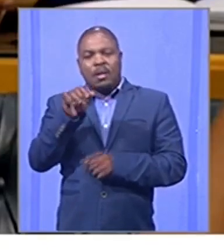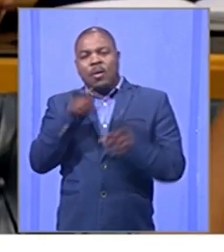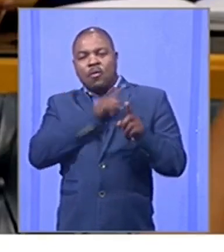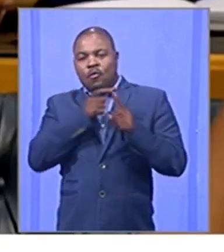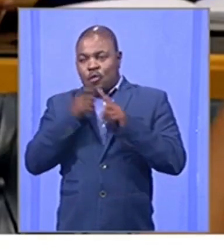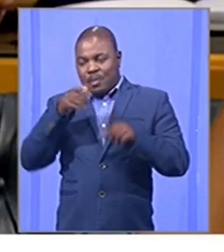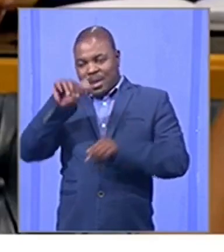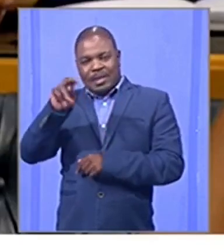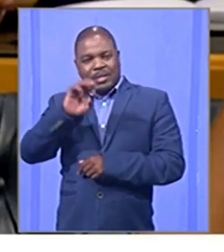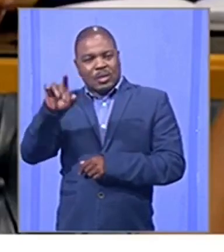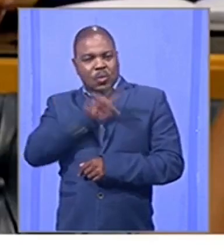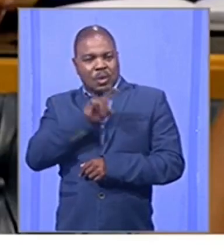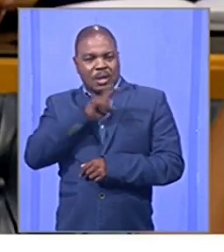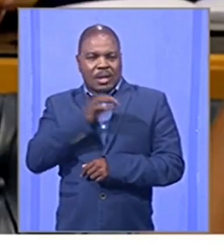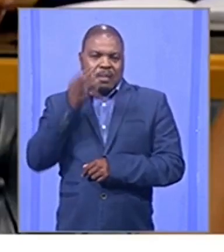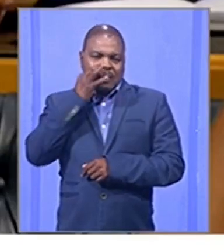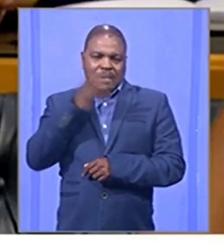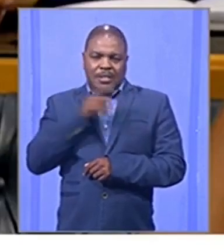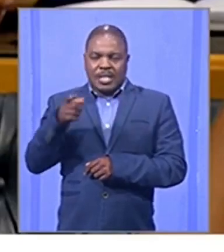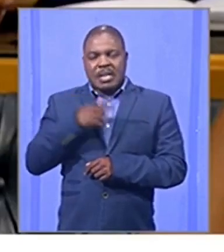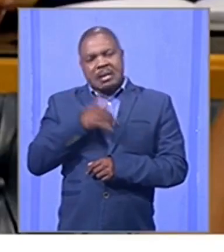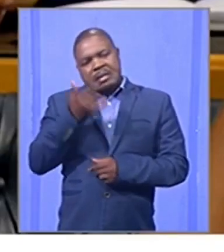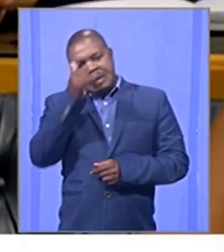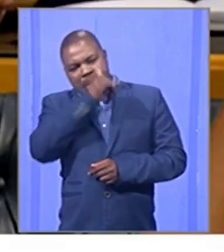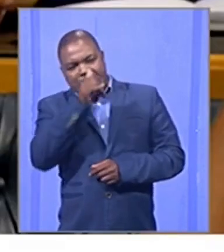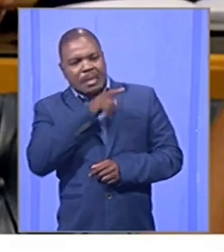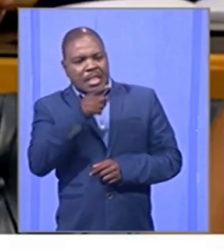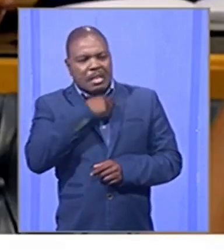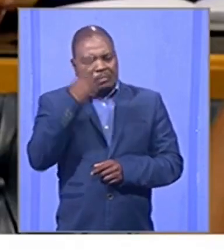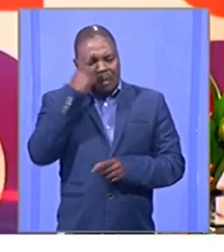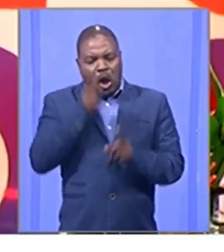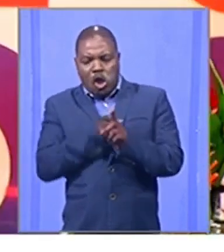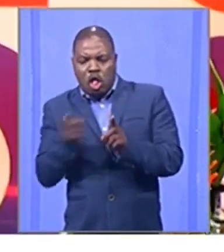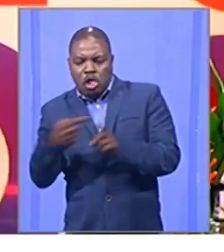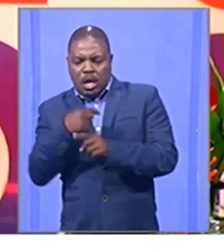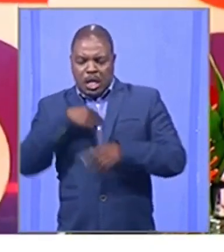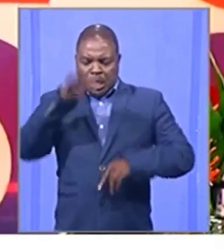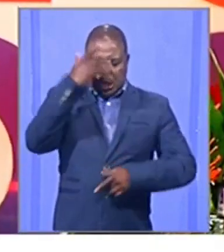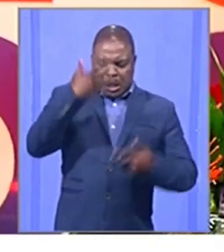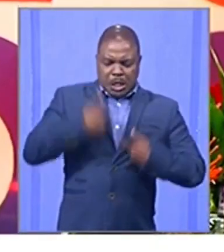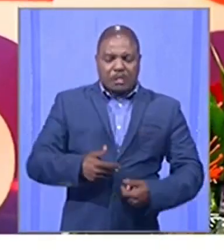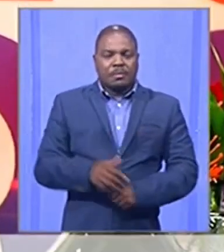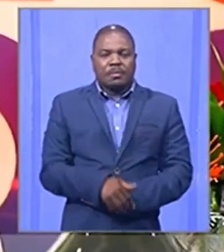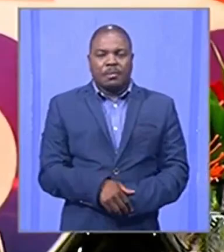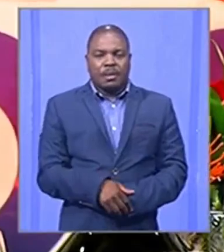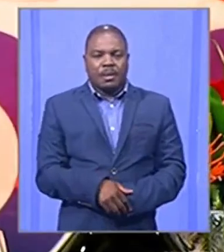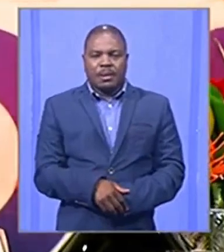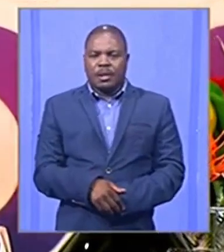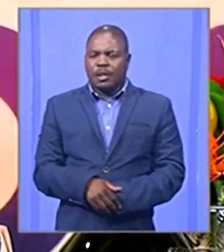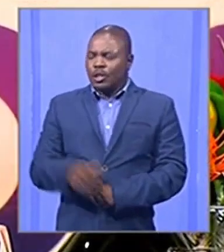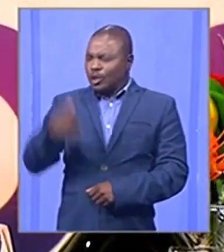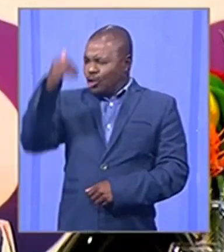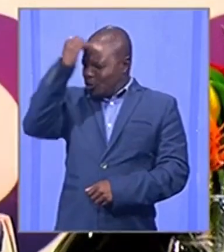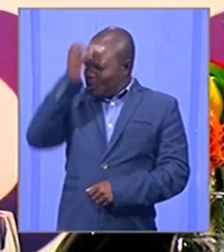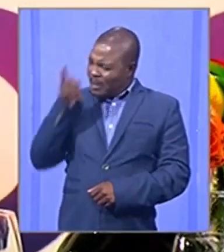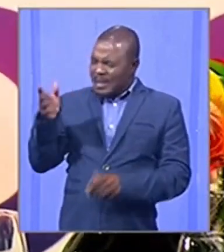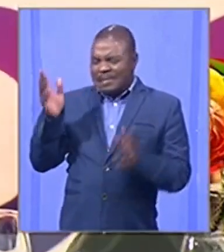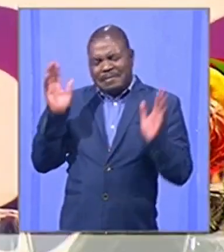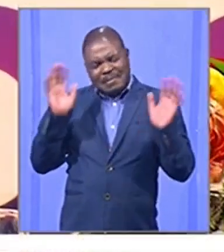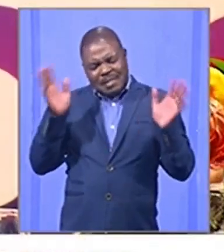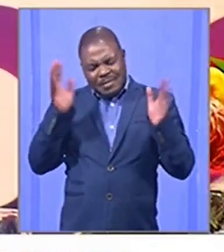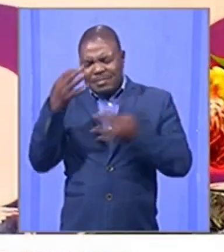outcomes of their criminal misdeeds as well as any corruption. Zuma is served. It's enough.